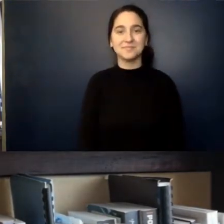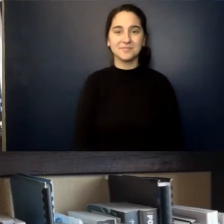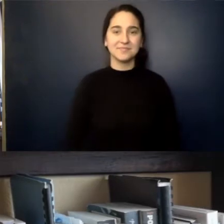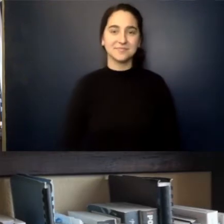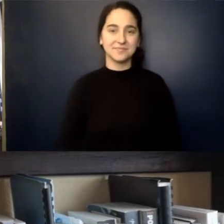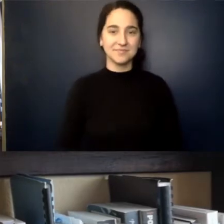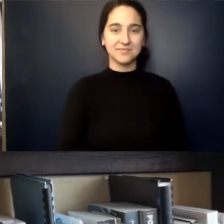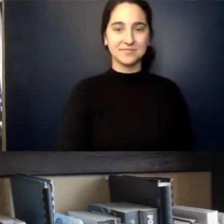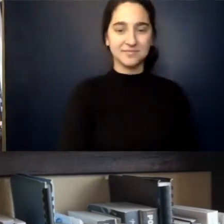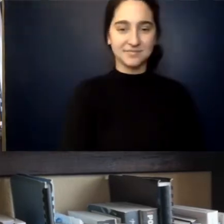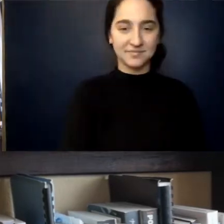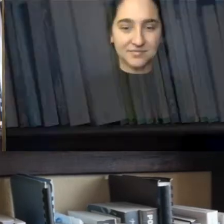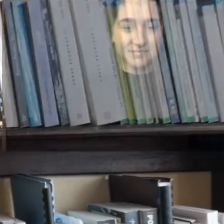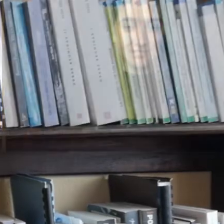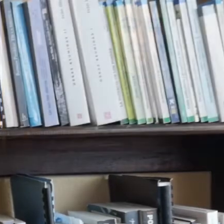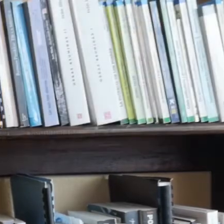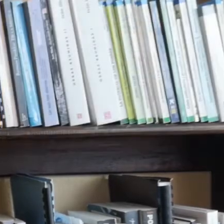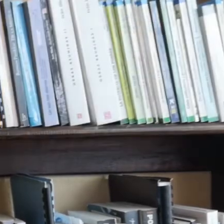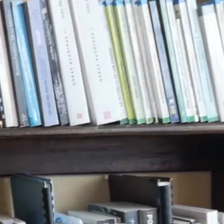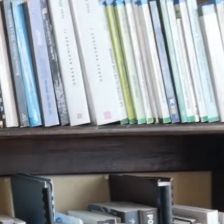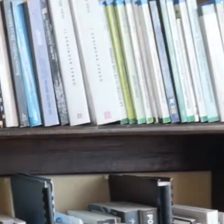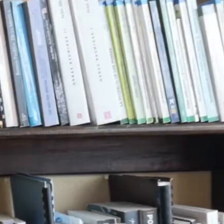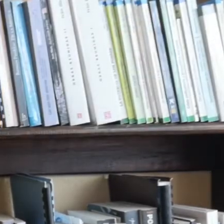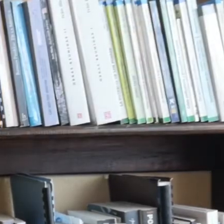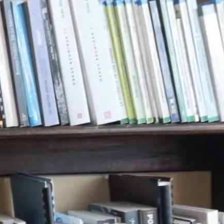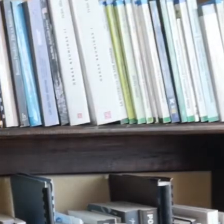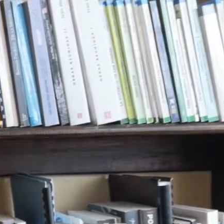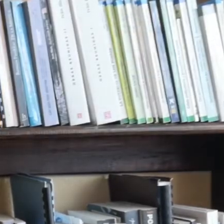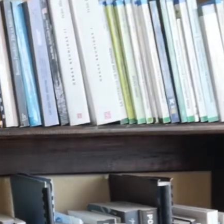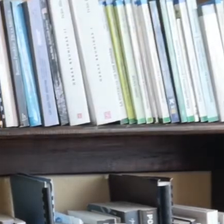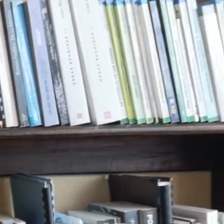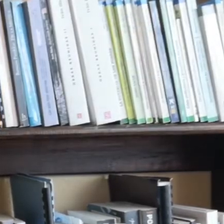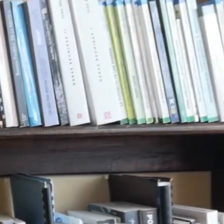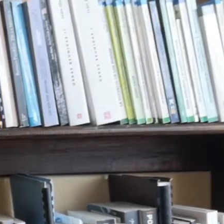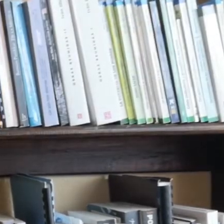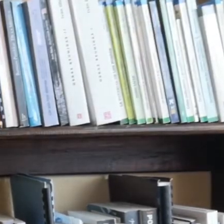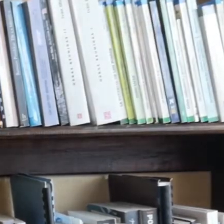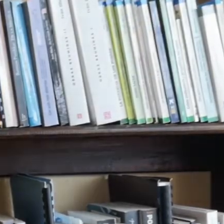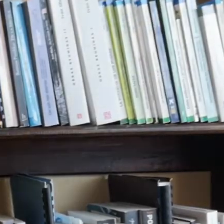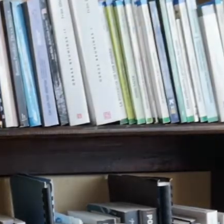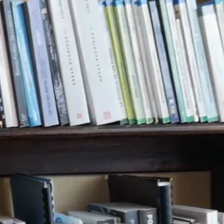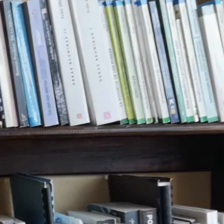Lord Jesus Christ. Blessings, my dear. Take care.